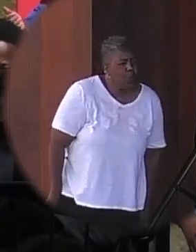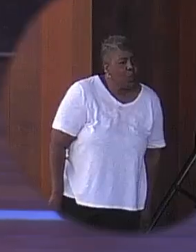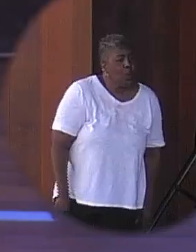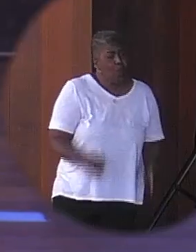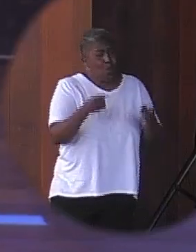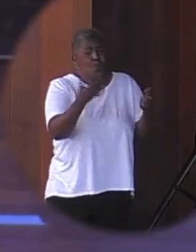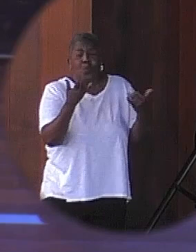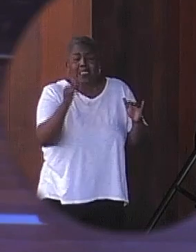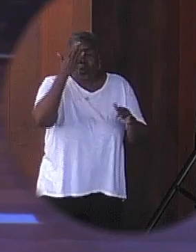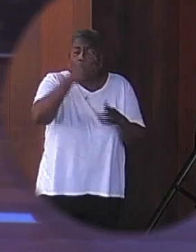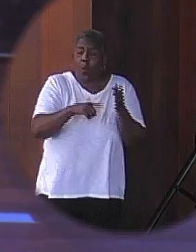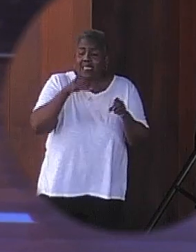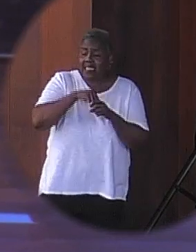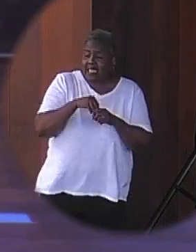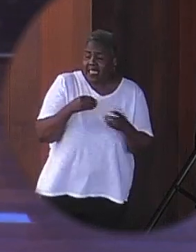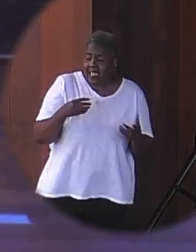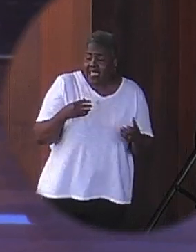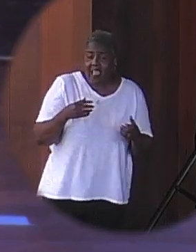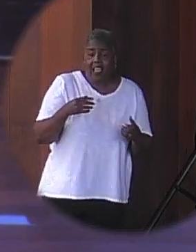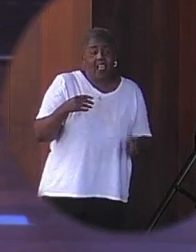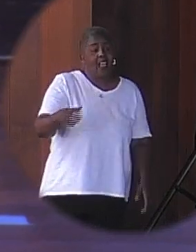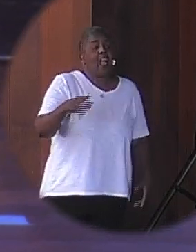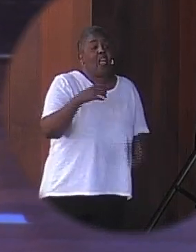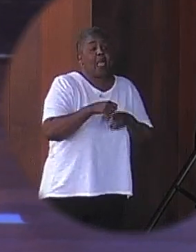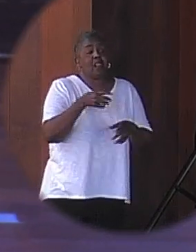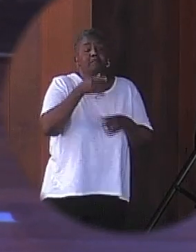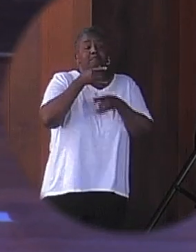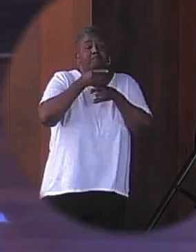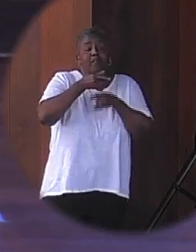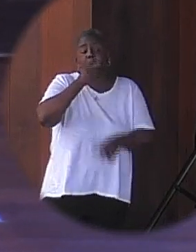And you still don't know what's in a Long Island iced tea, but you order it.